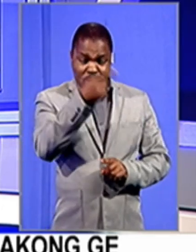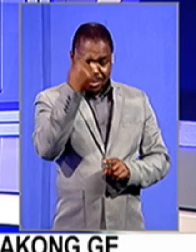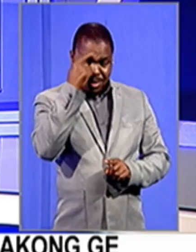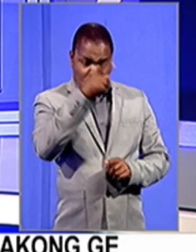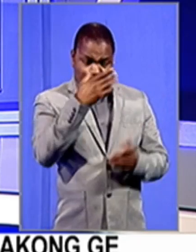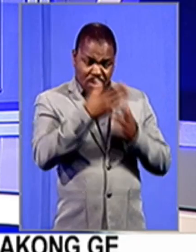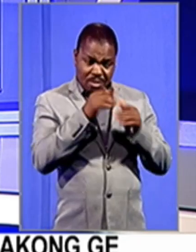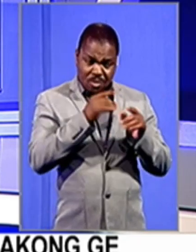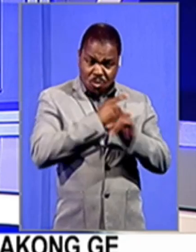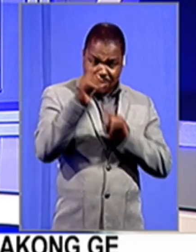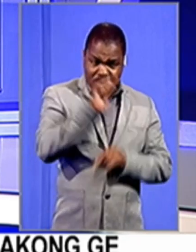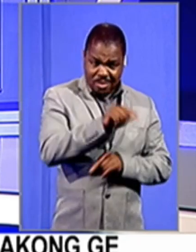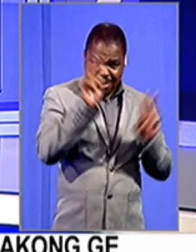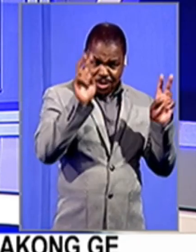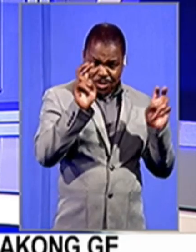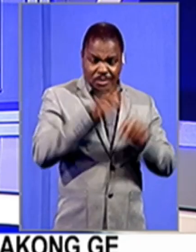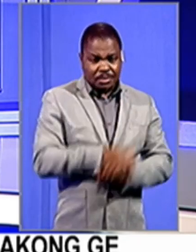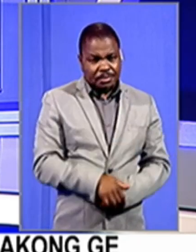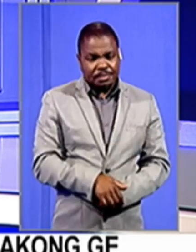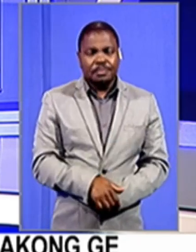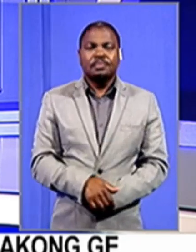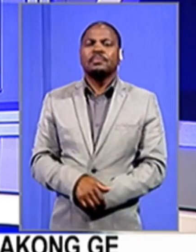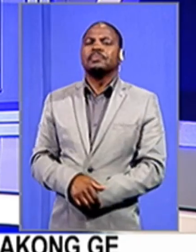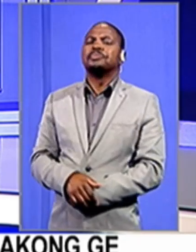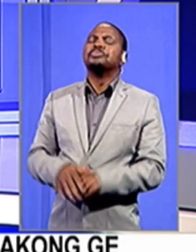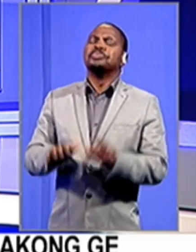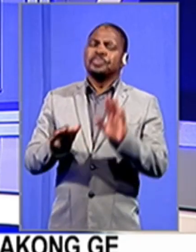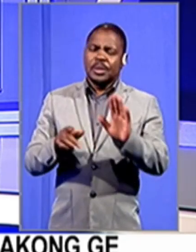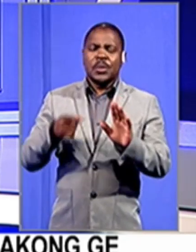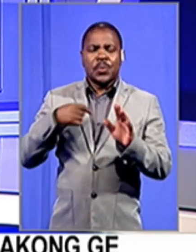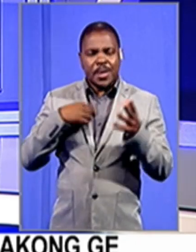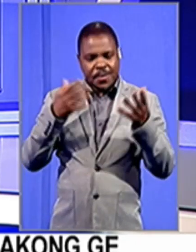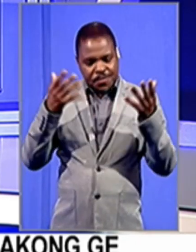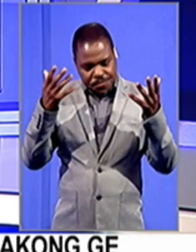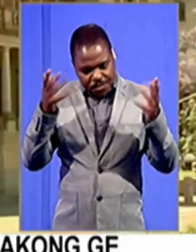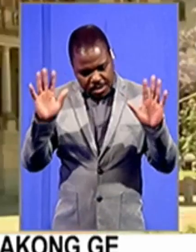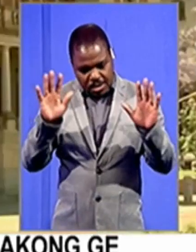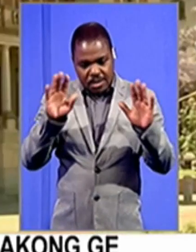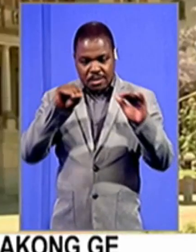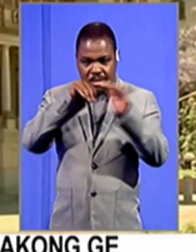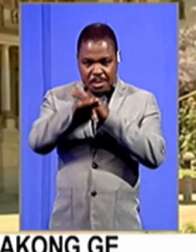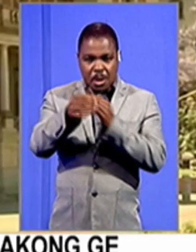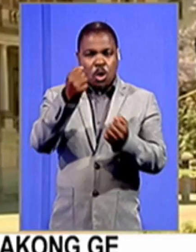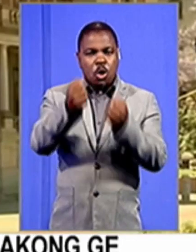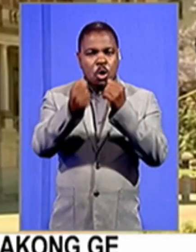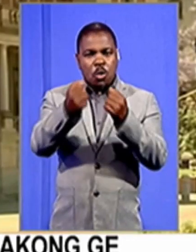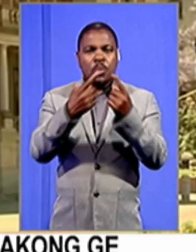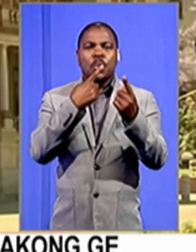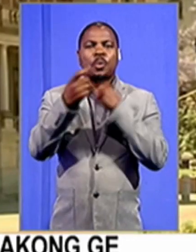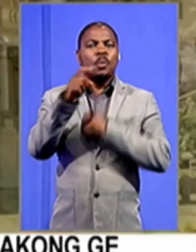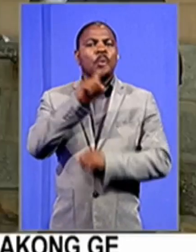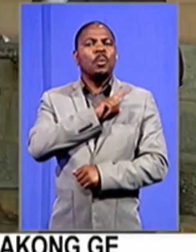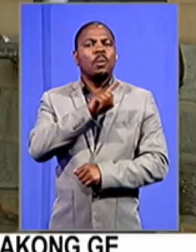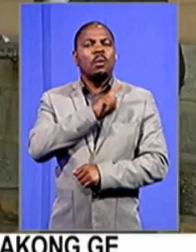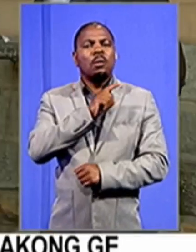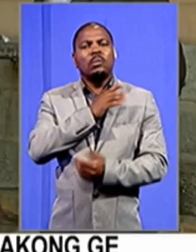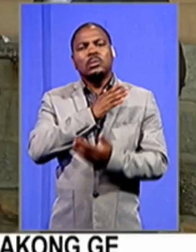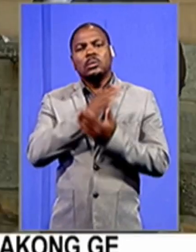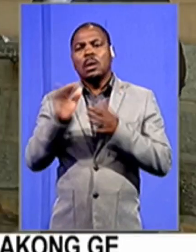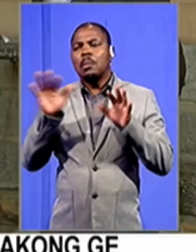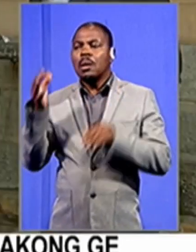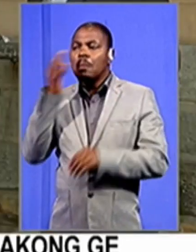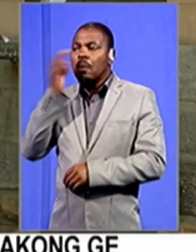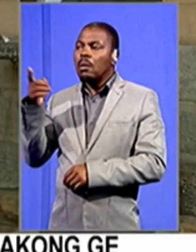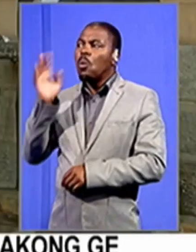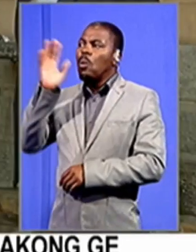wa tukana re ile ra dira bjalo ka baka la gore batho ba ba rile ba yo go bea